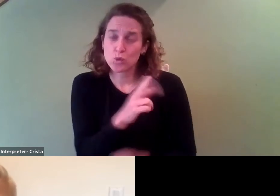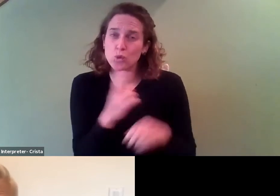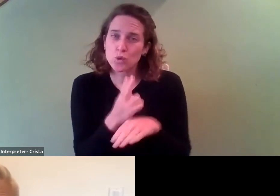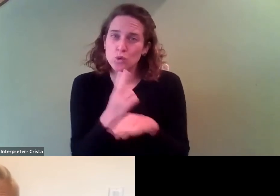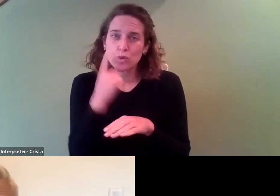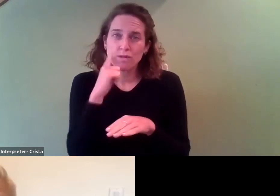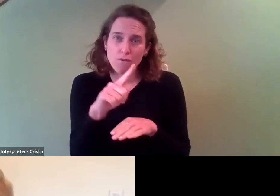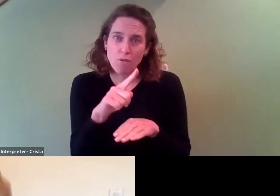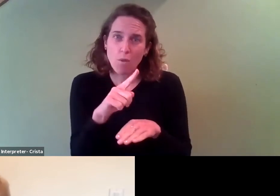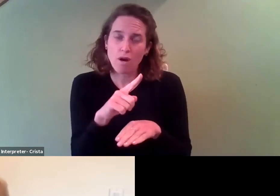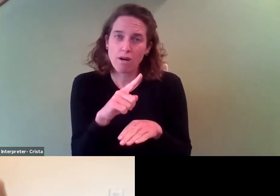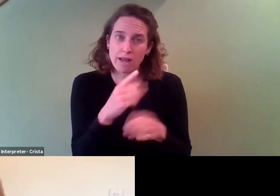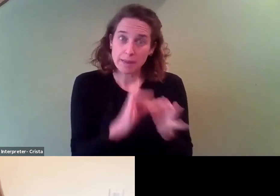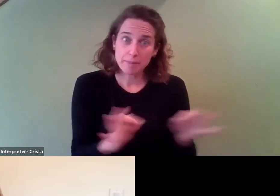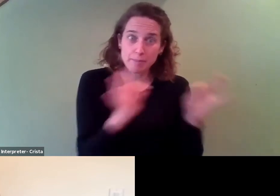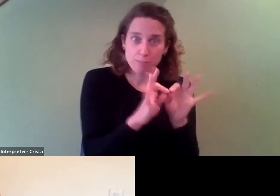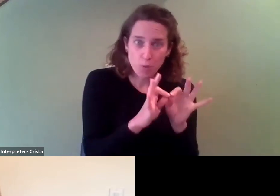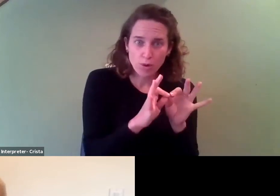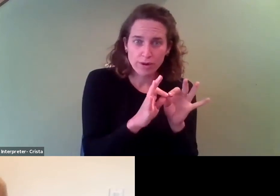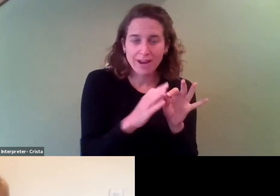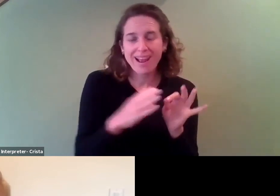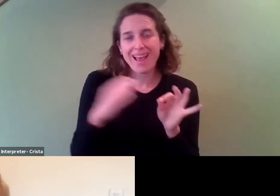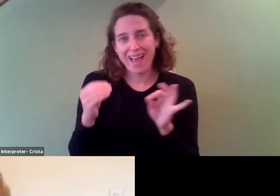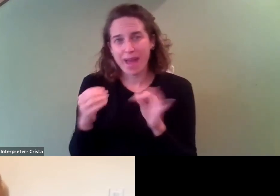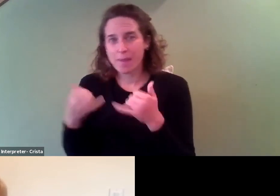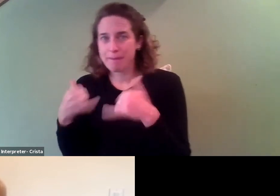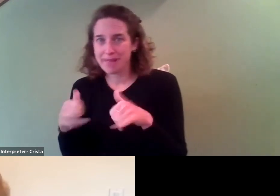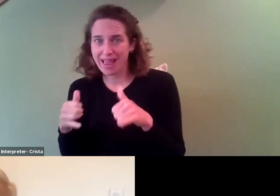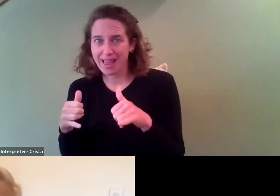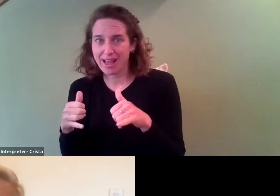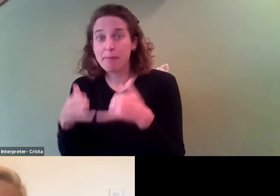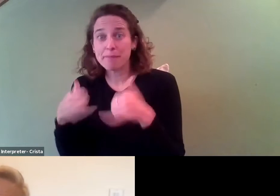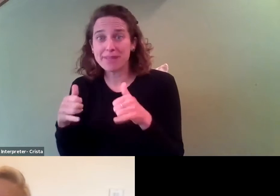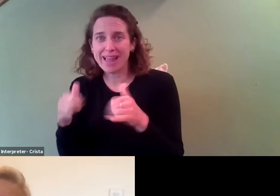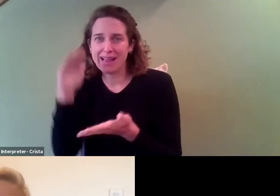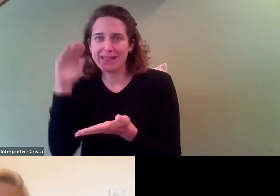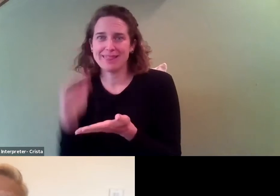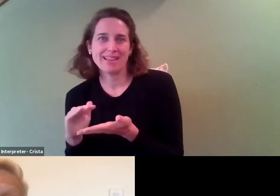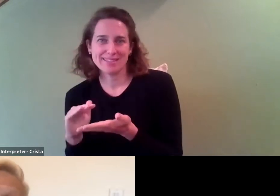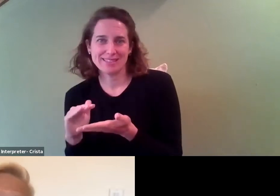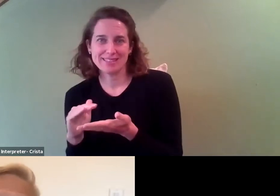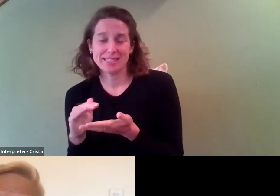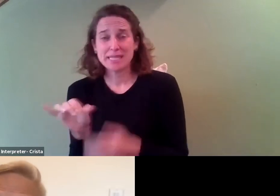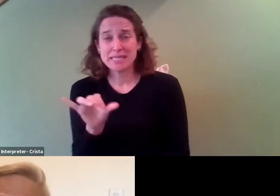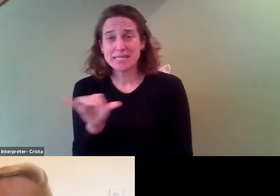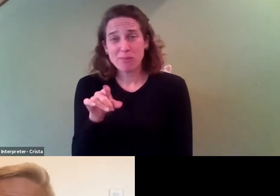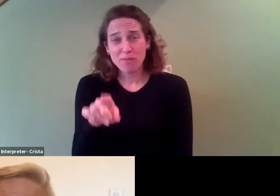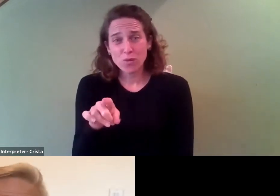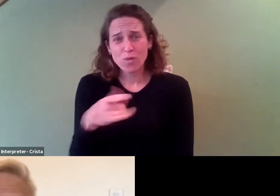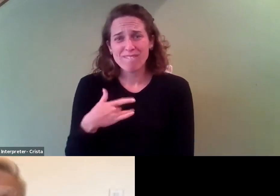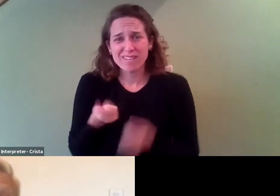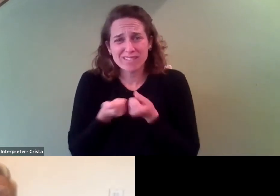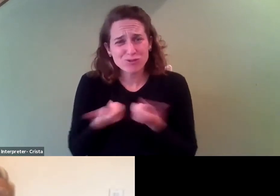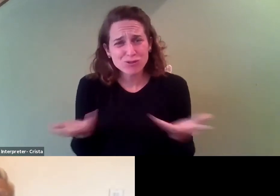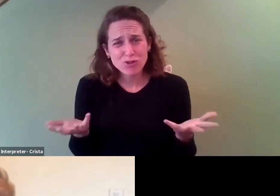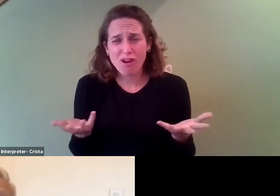as a playground, they're using them less as a playground because just like you and me, they feel Zoom burnout after a